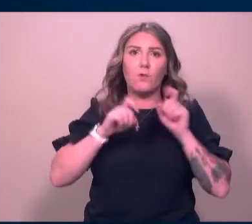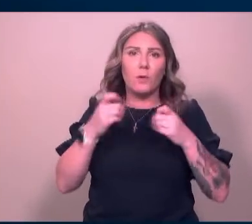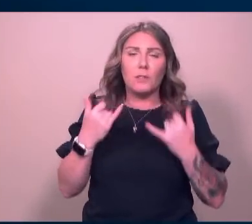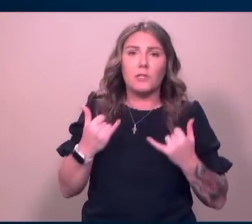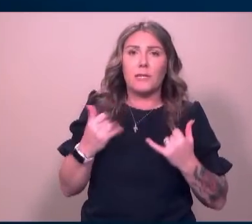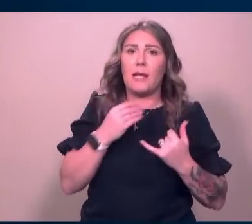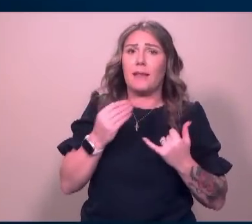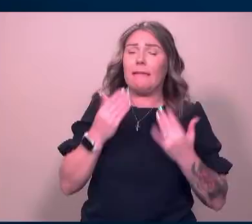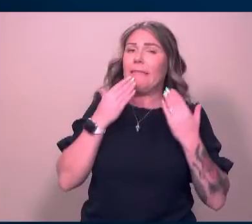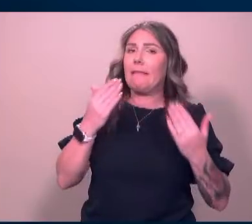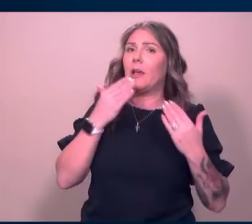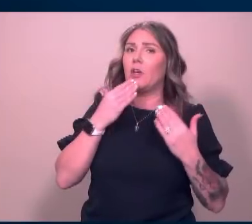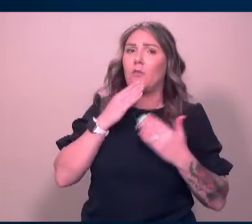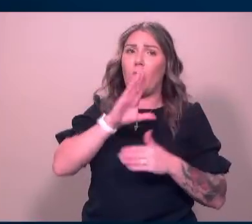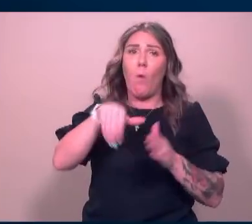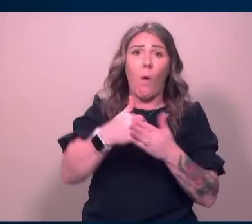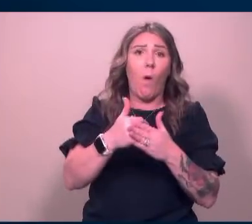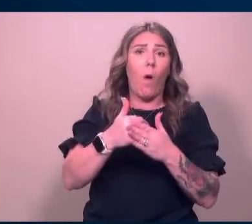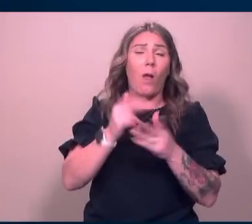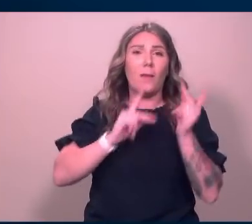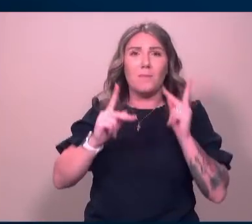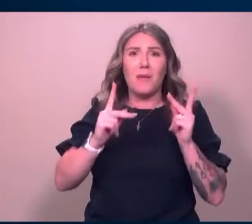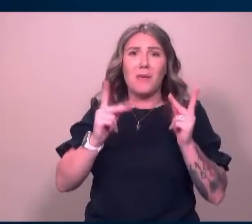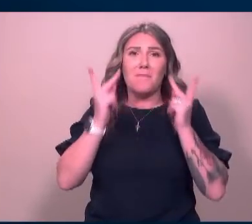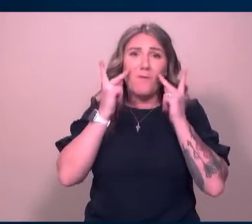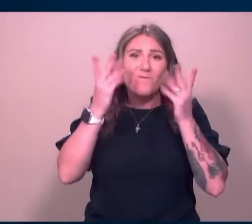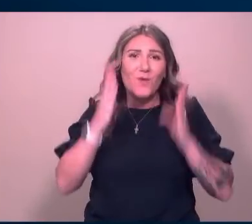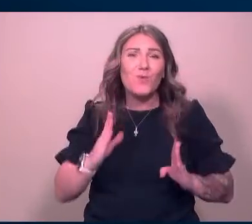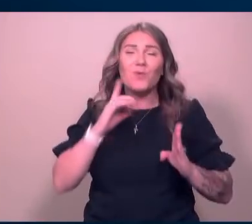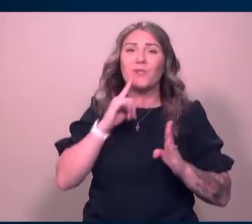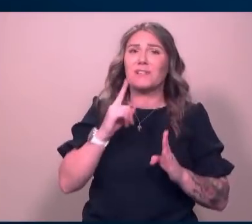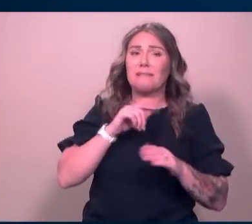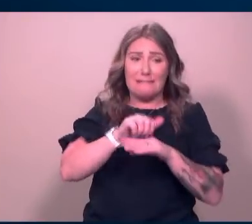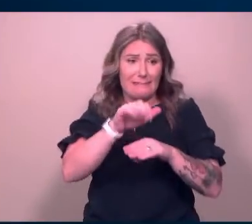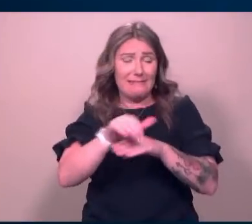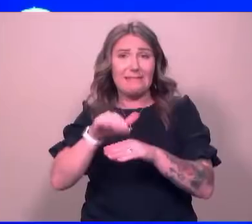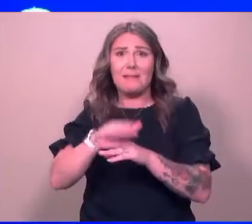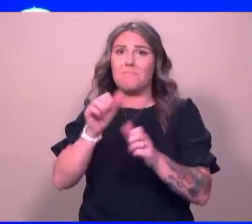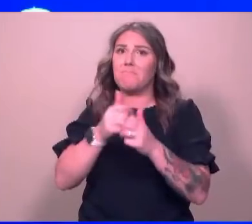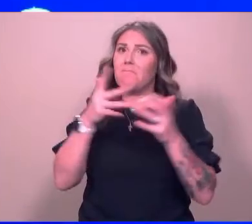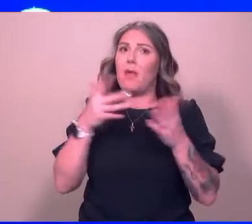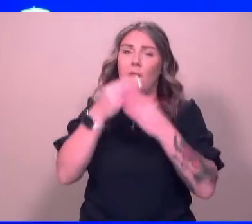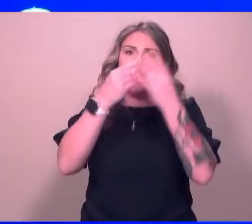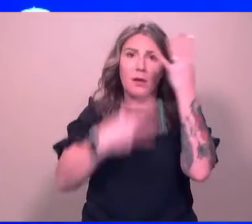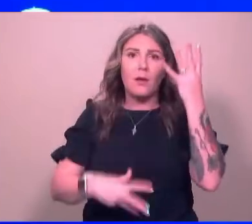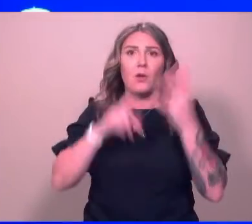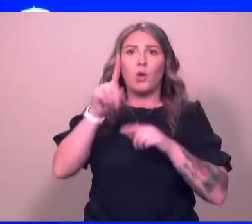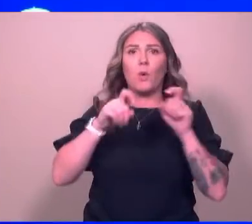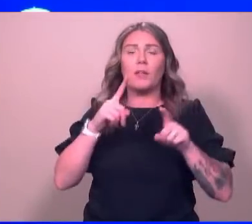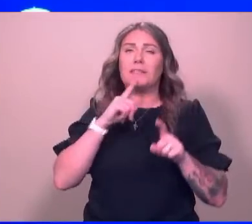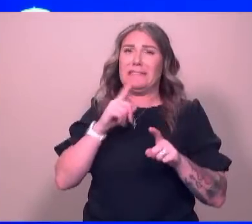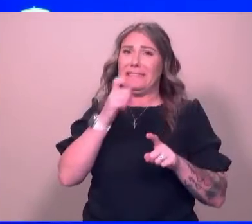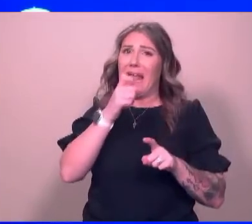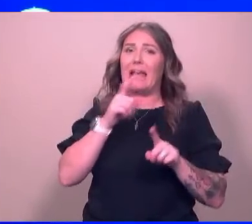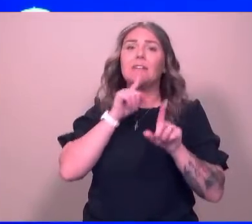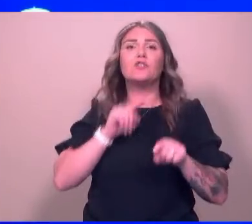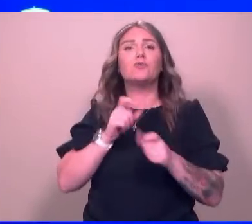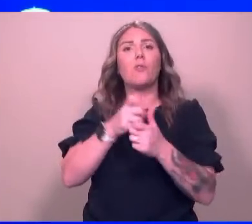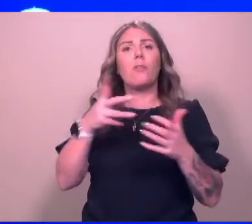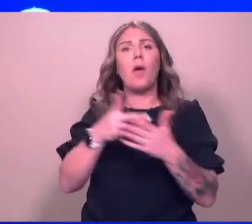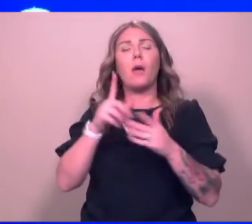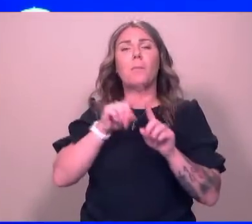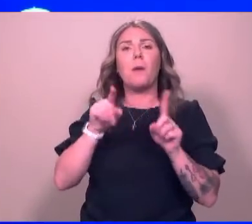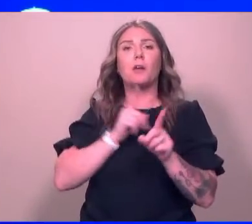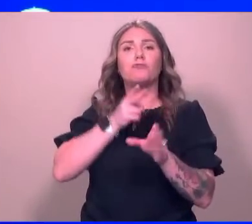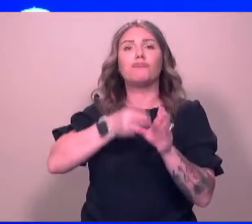also another thank you to all of our viewers out there who also sent in a lot of great questions. We know we didn't get to a lot of them today. So join us